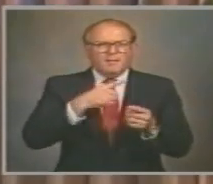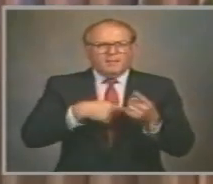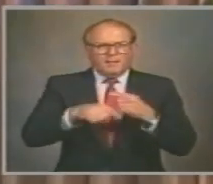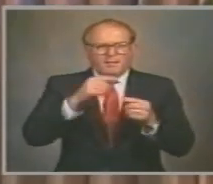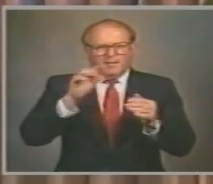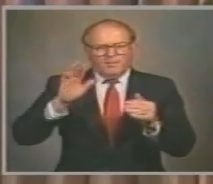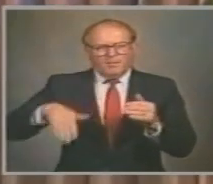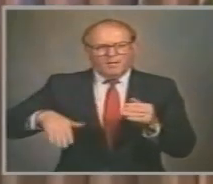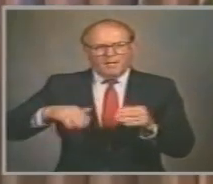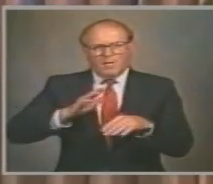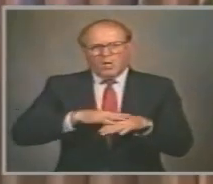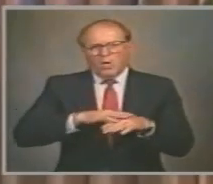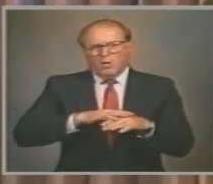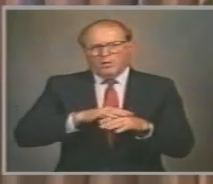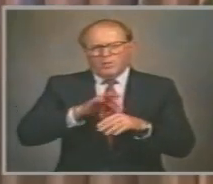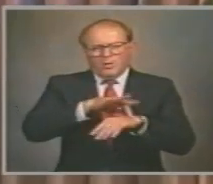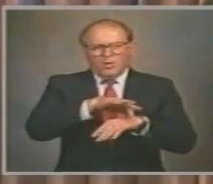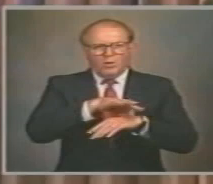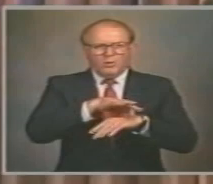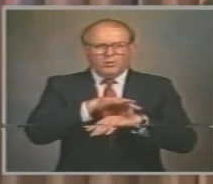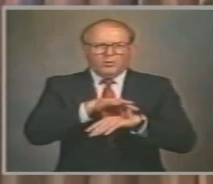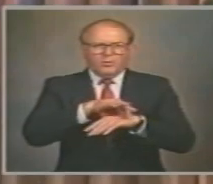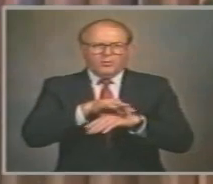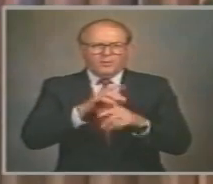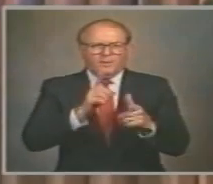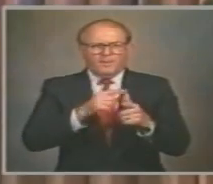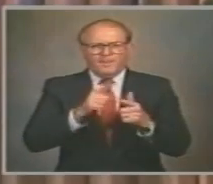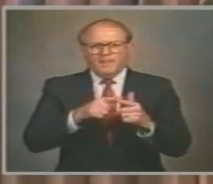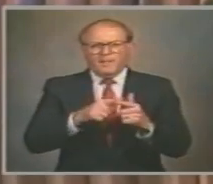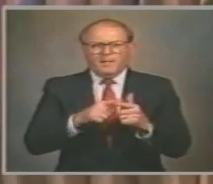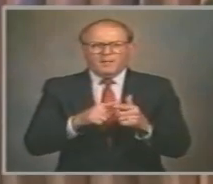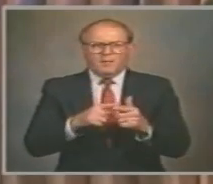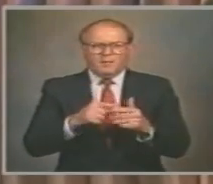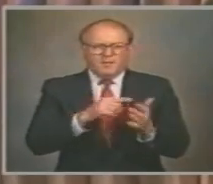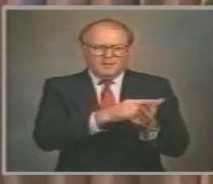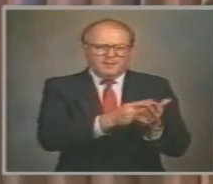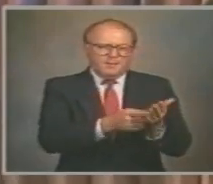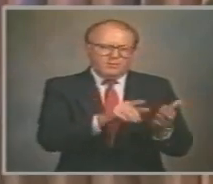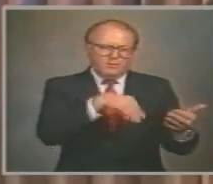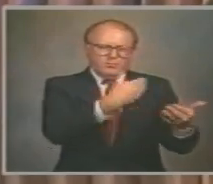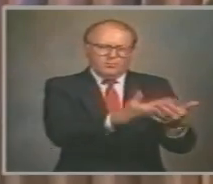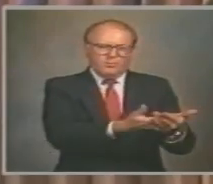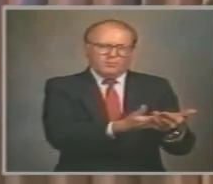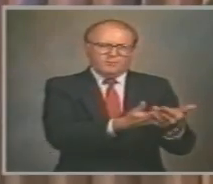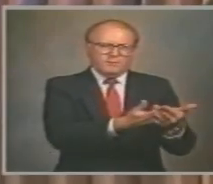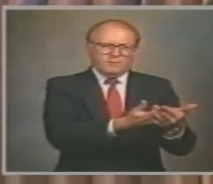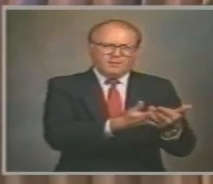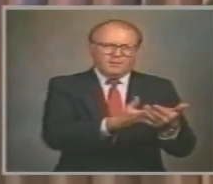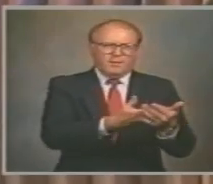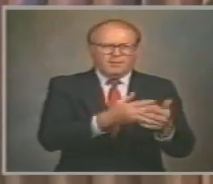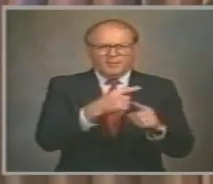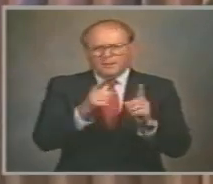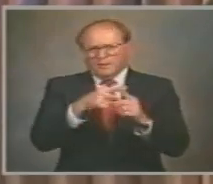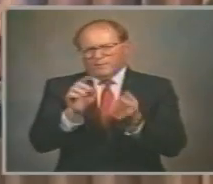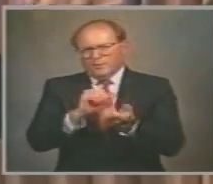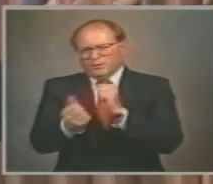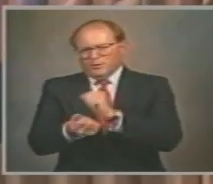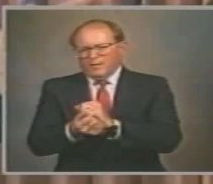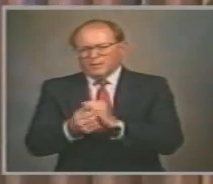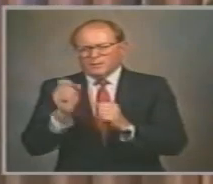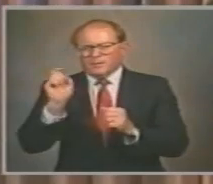this planet, courtesy of the lower forms of life, then evidence of those forms and their intermediate steps must